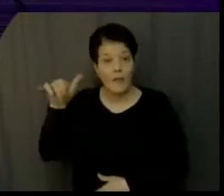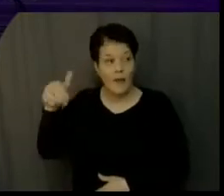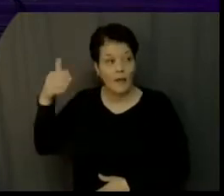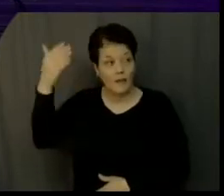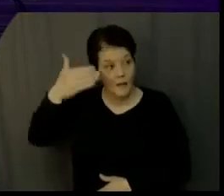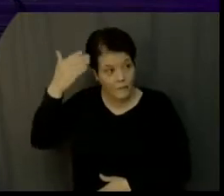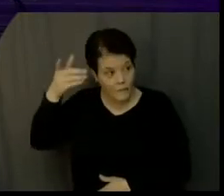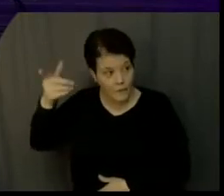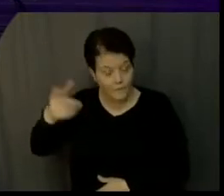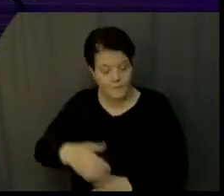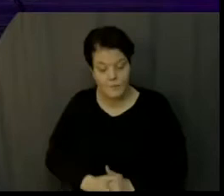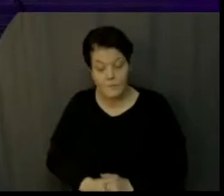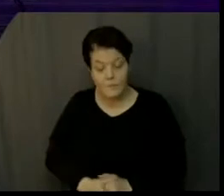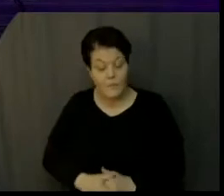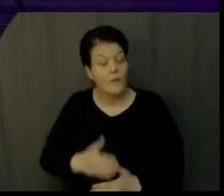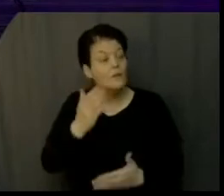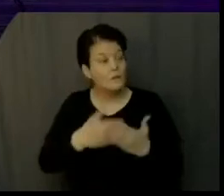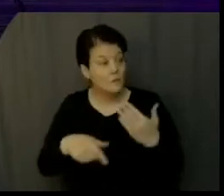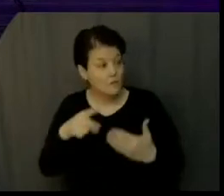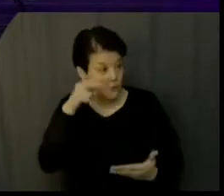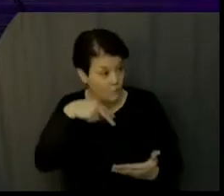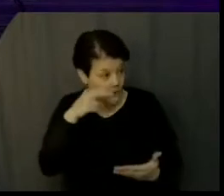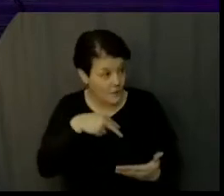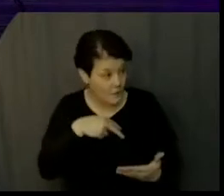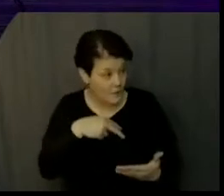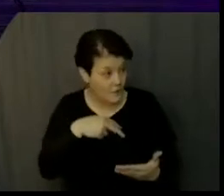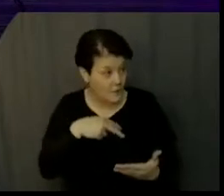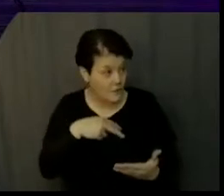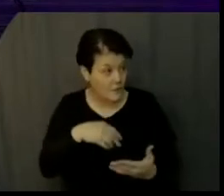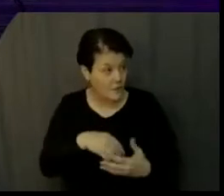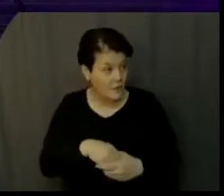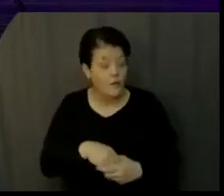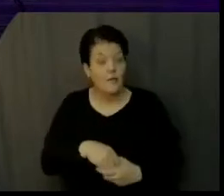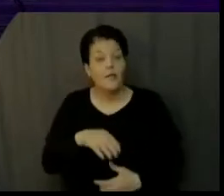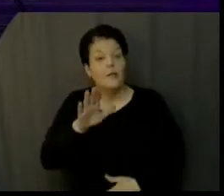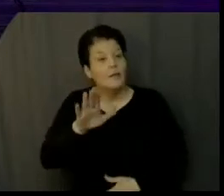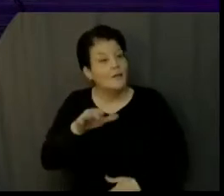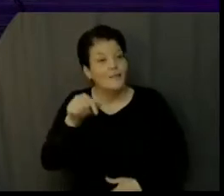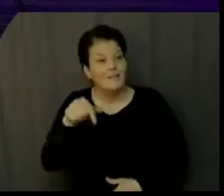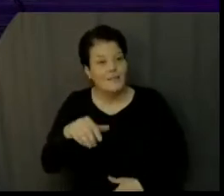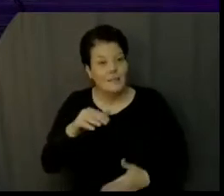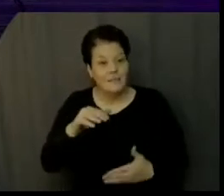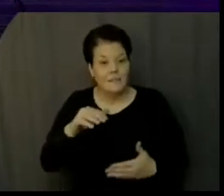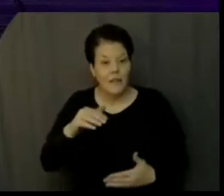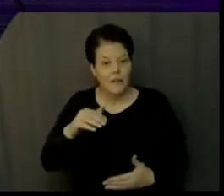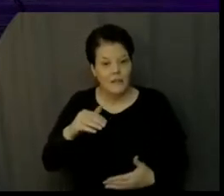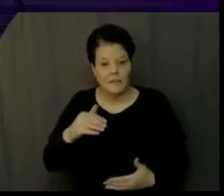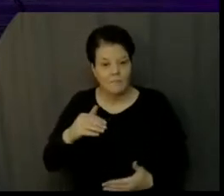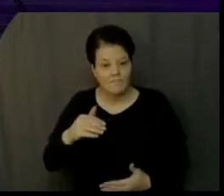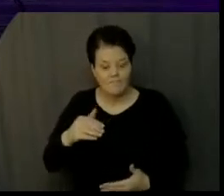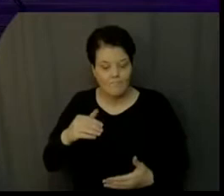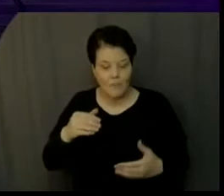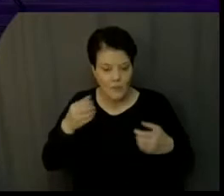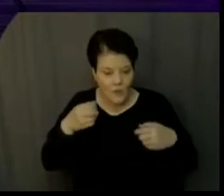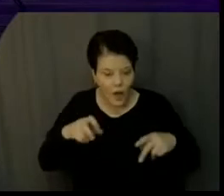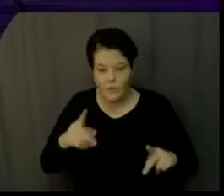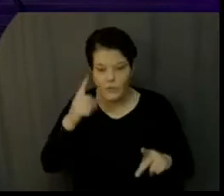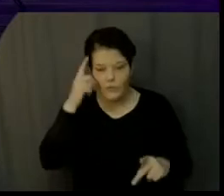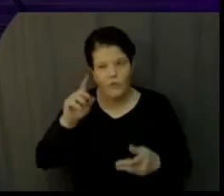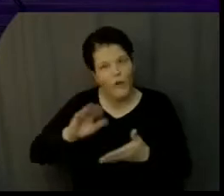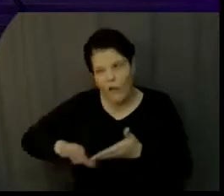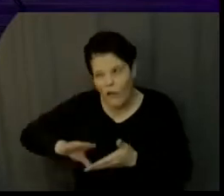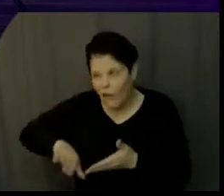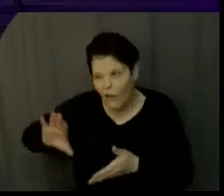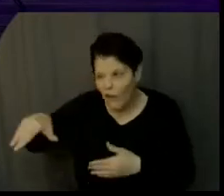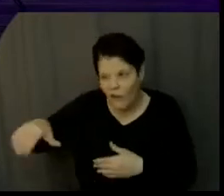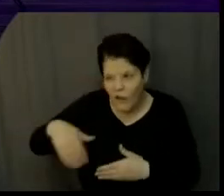have. But don't use this as an excuse. Well, we're coming to the end of the series. I'm not going to, you know, it's too late to start reading that. Don't. No,